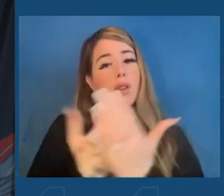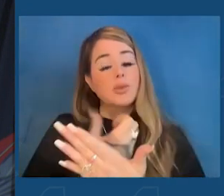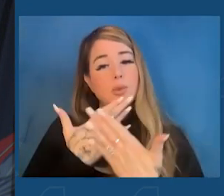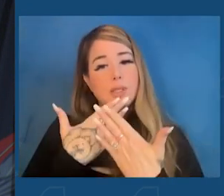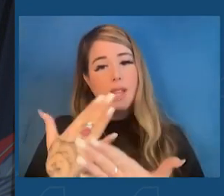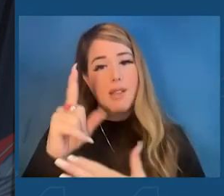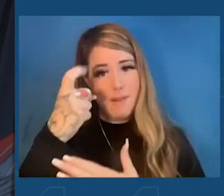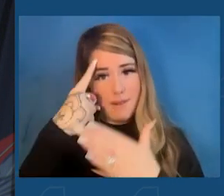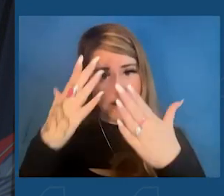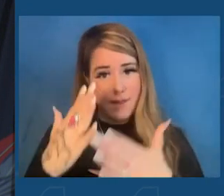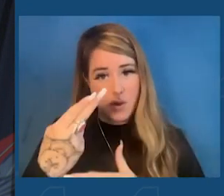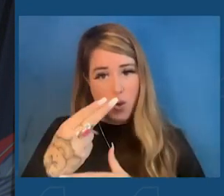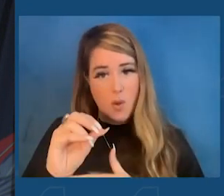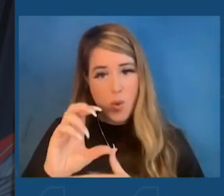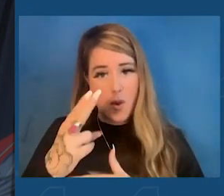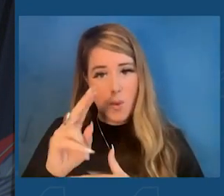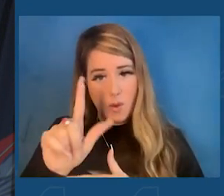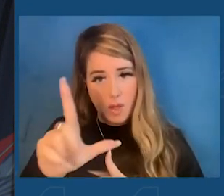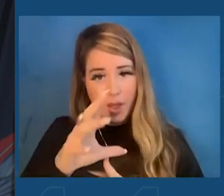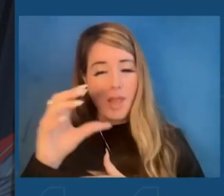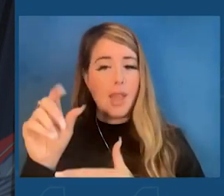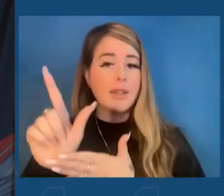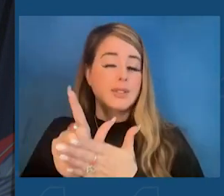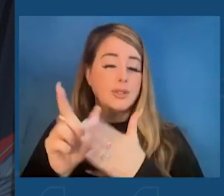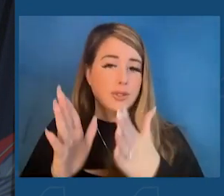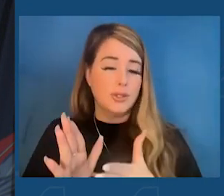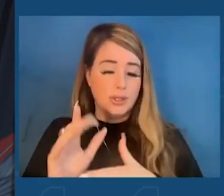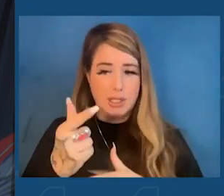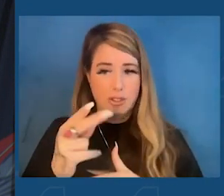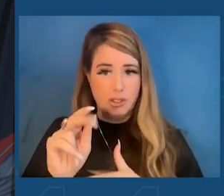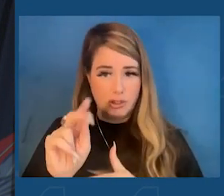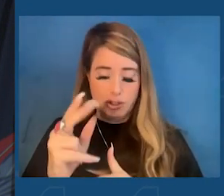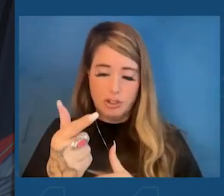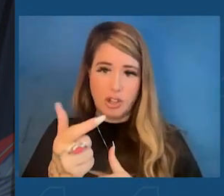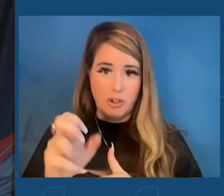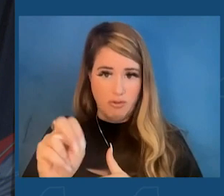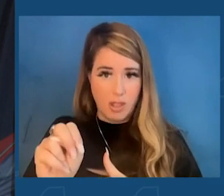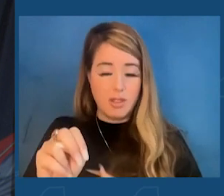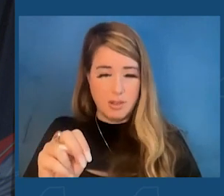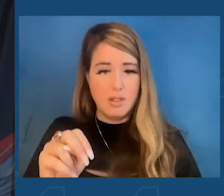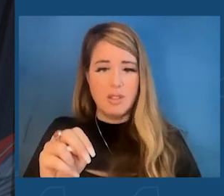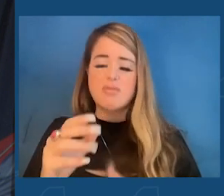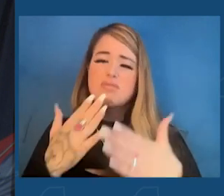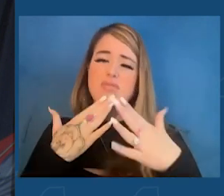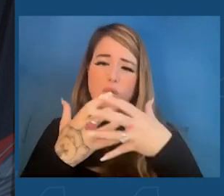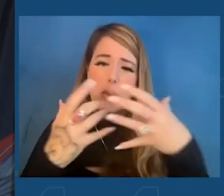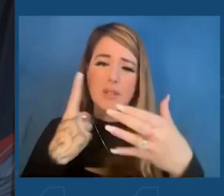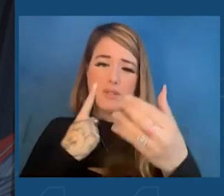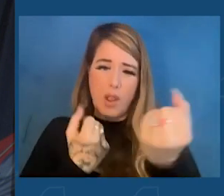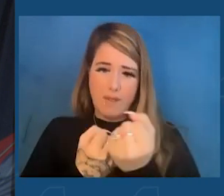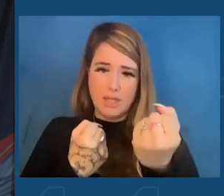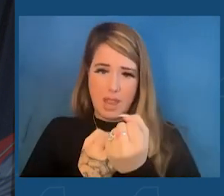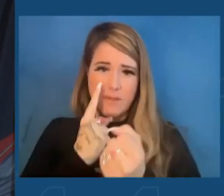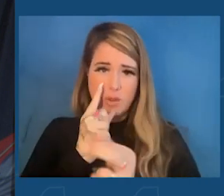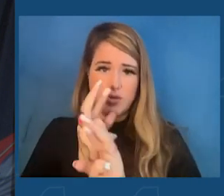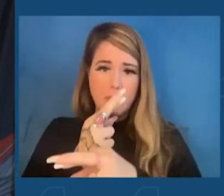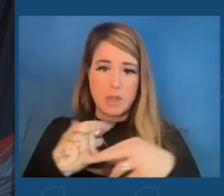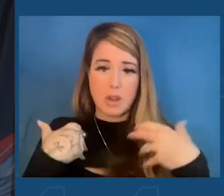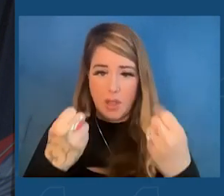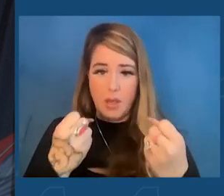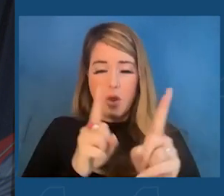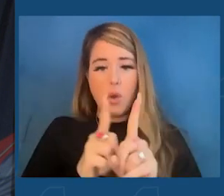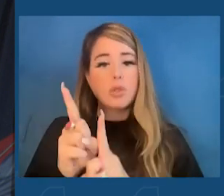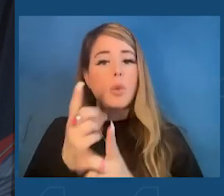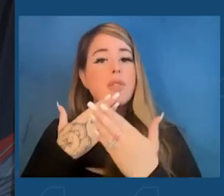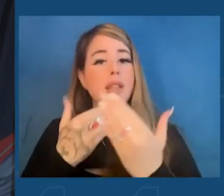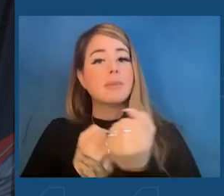and Attorney General Tish James for being such an advocate for reproductive health. We'd also like to thank the sponsors